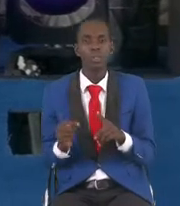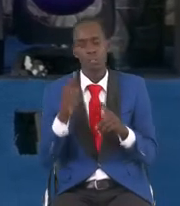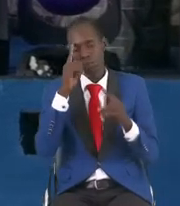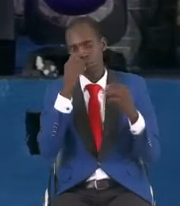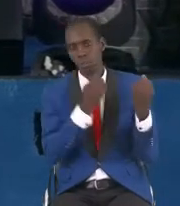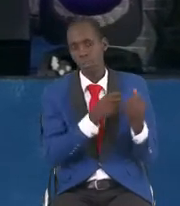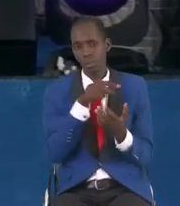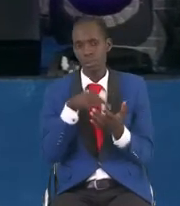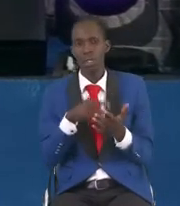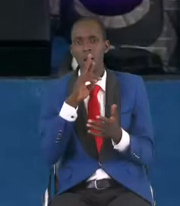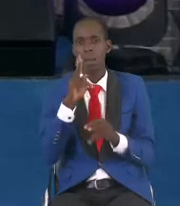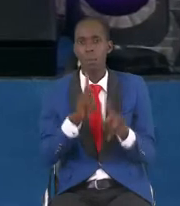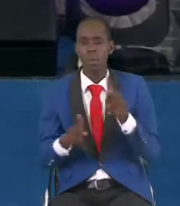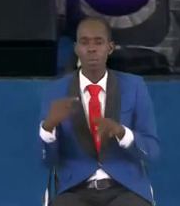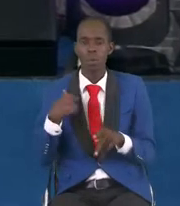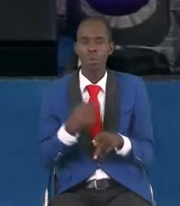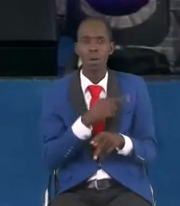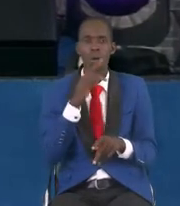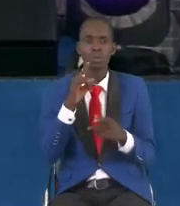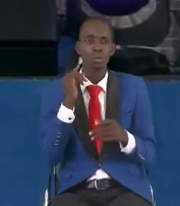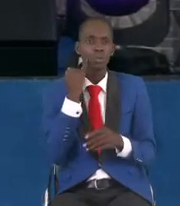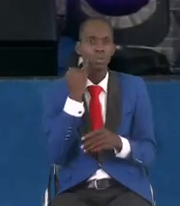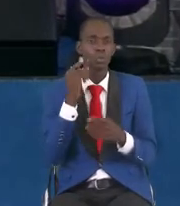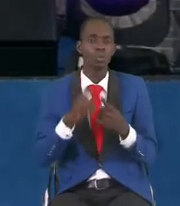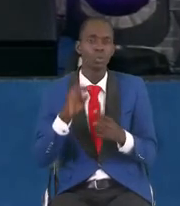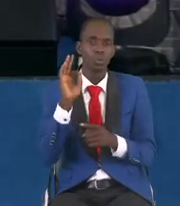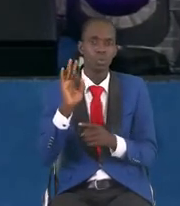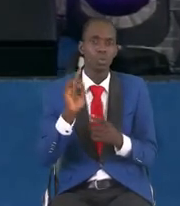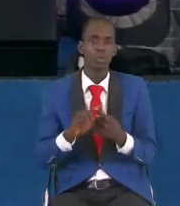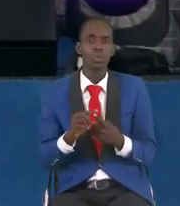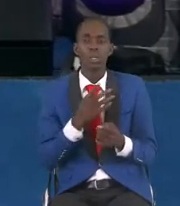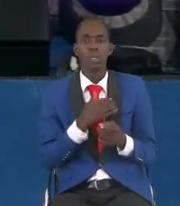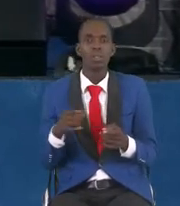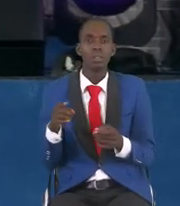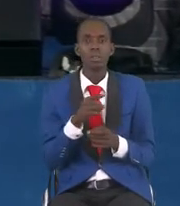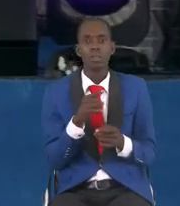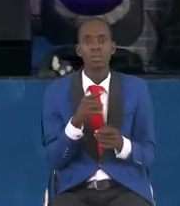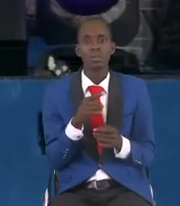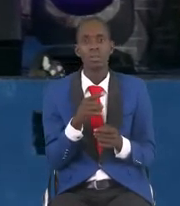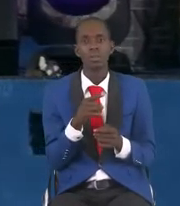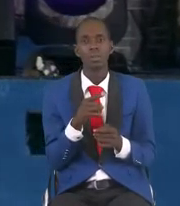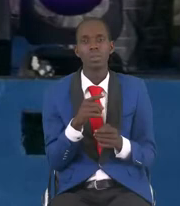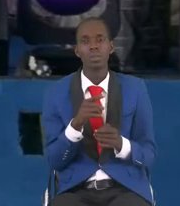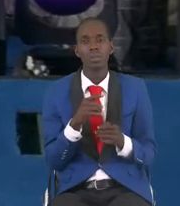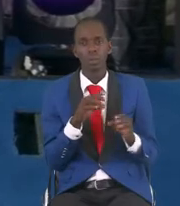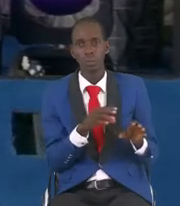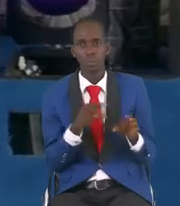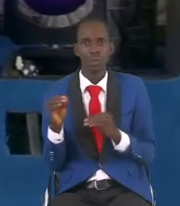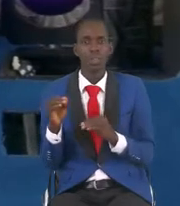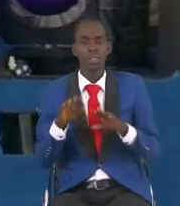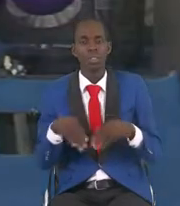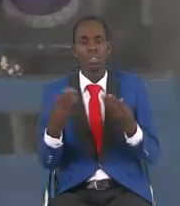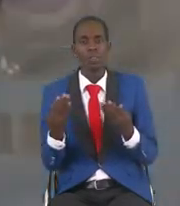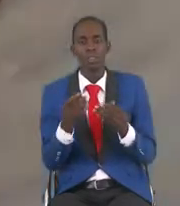we're supposed to reach. Then it says, they shall depart from faith, giving heed to